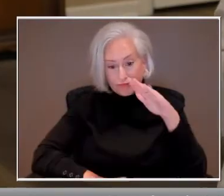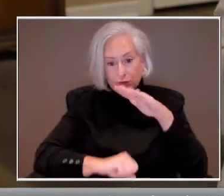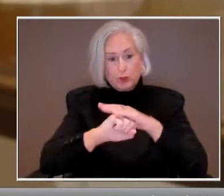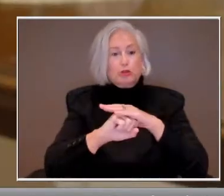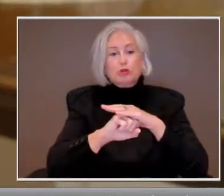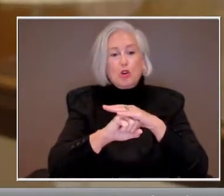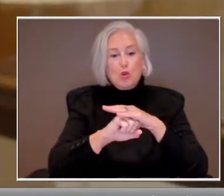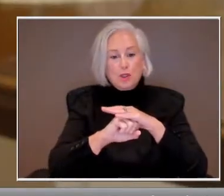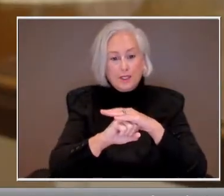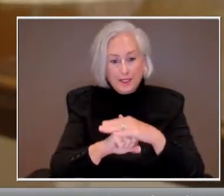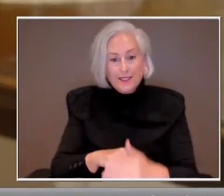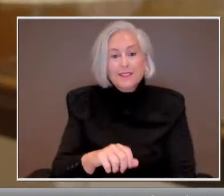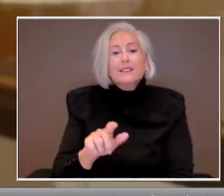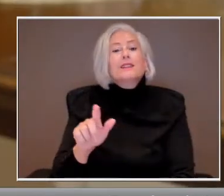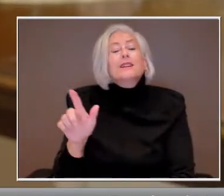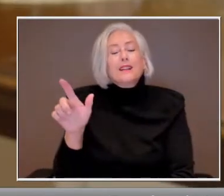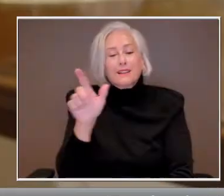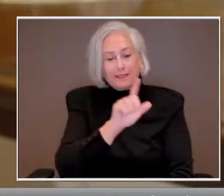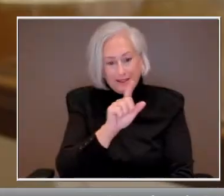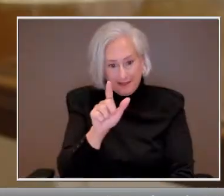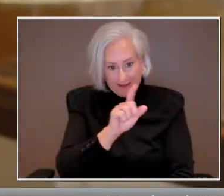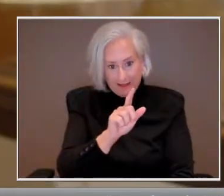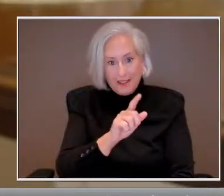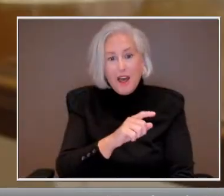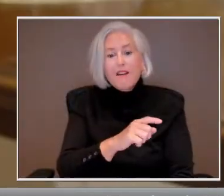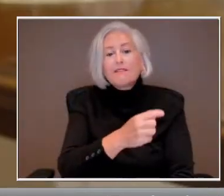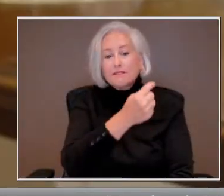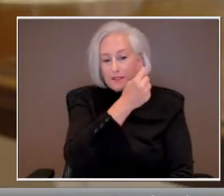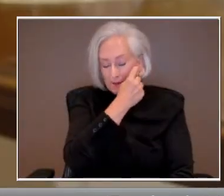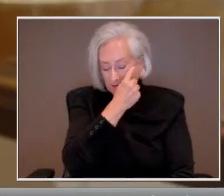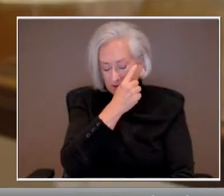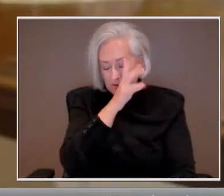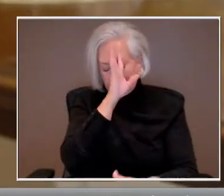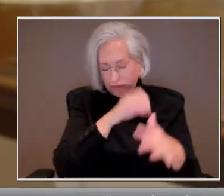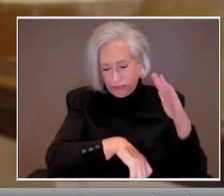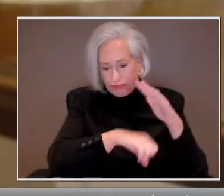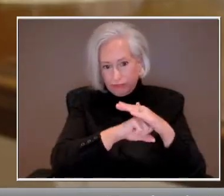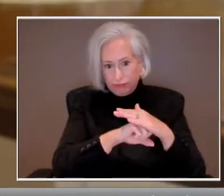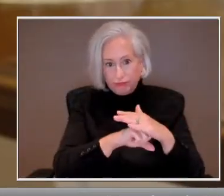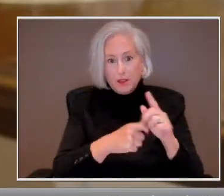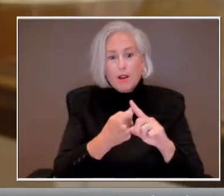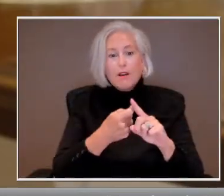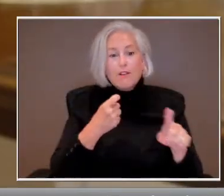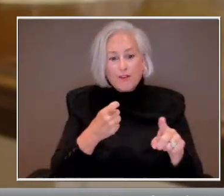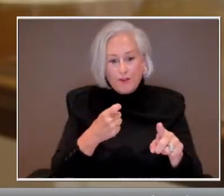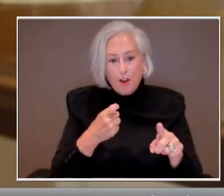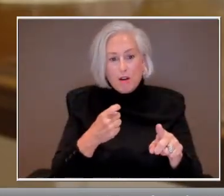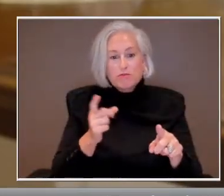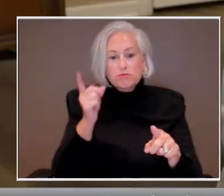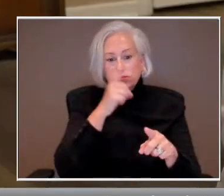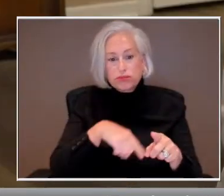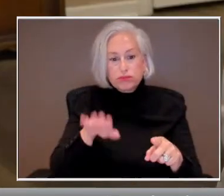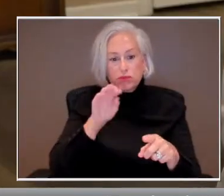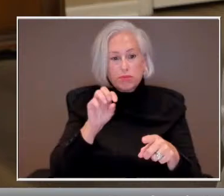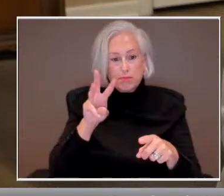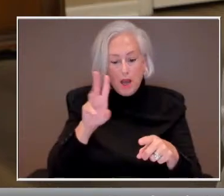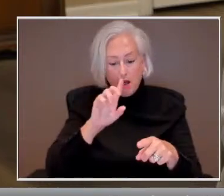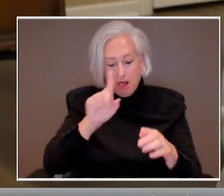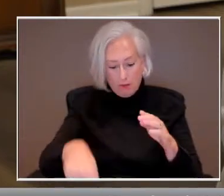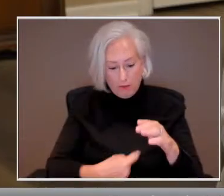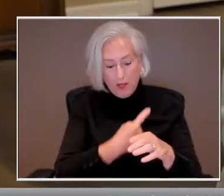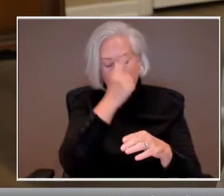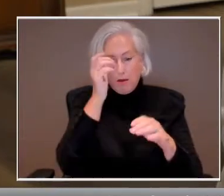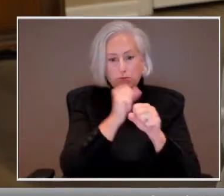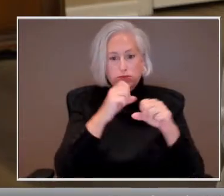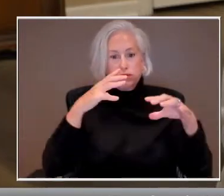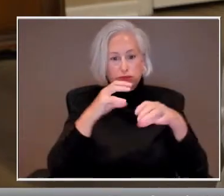stroke. It came off his artificial valve, and when it went up, then it kind of exploded. They called Kansas City.